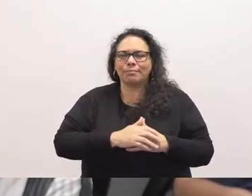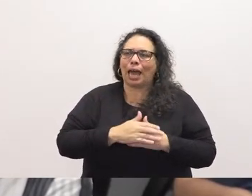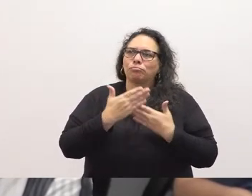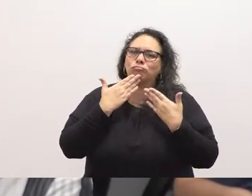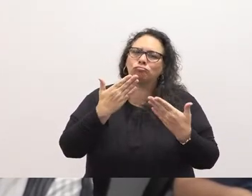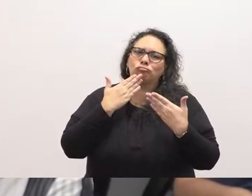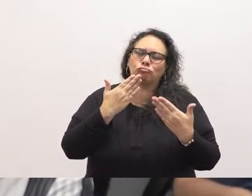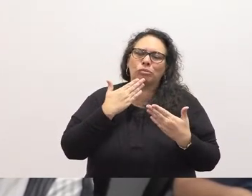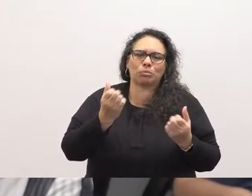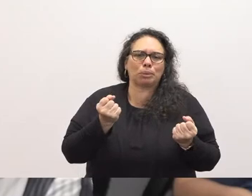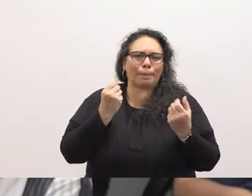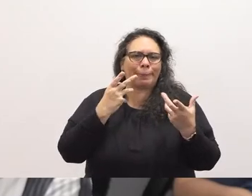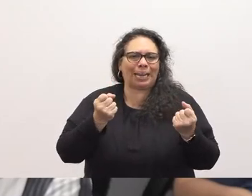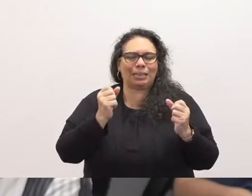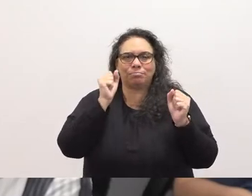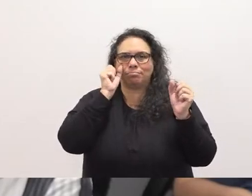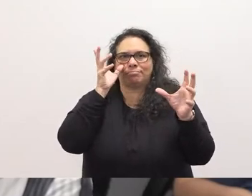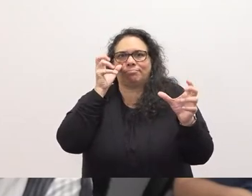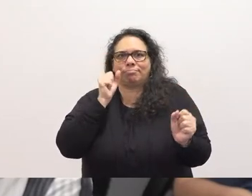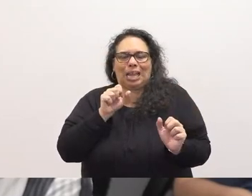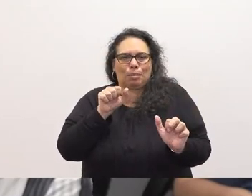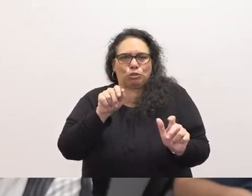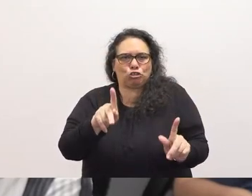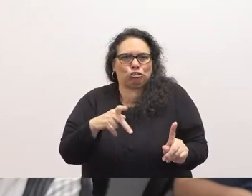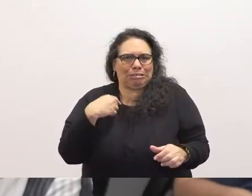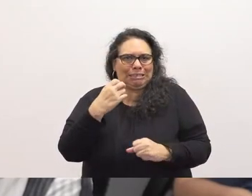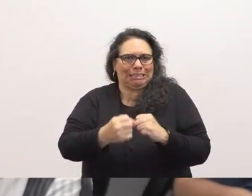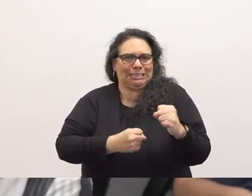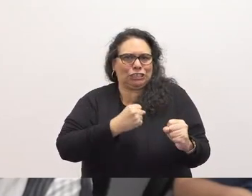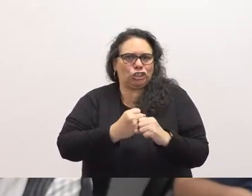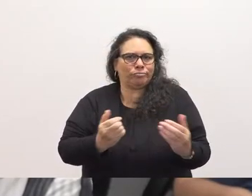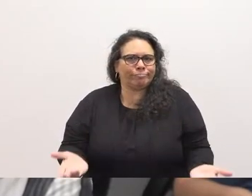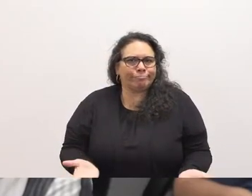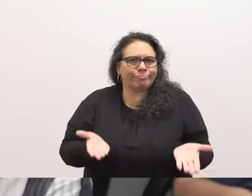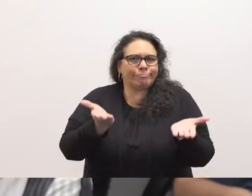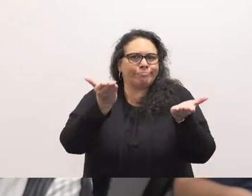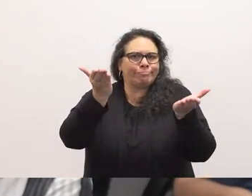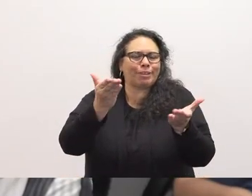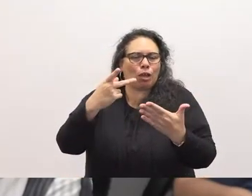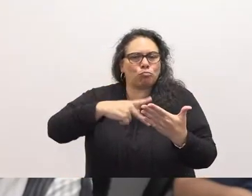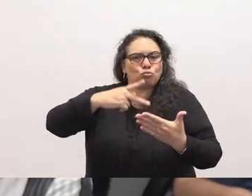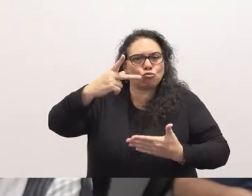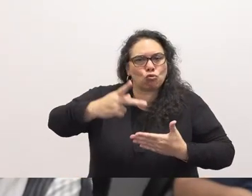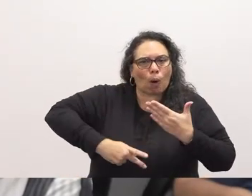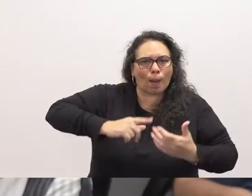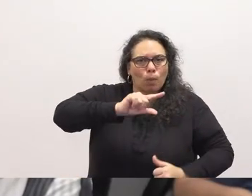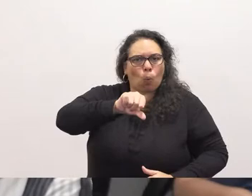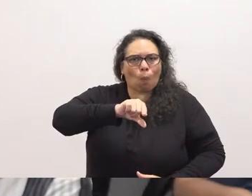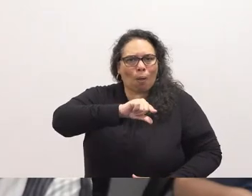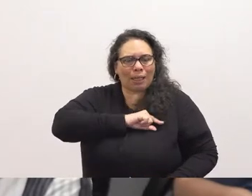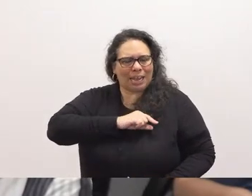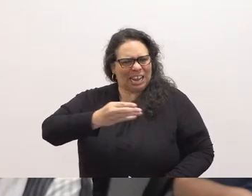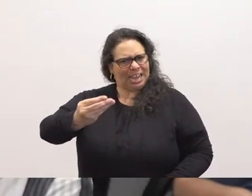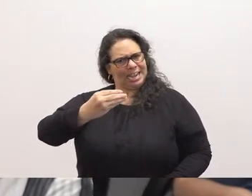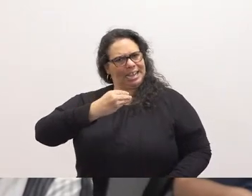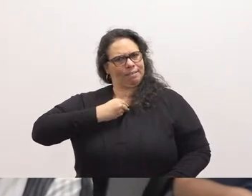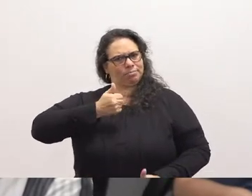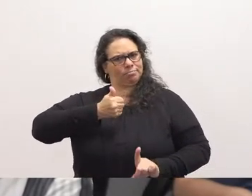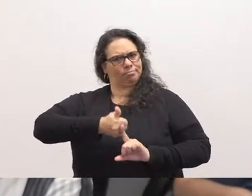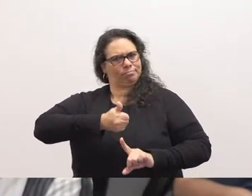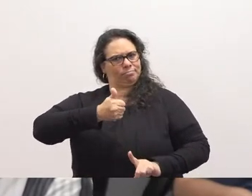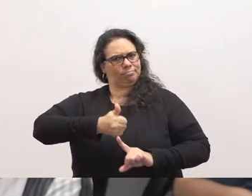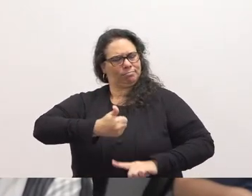for having had so many amazing opportunities over the years to elevate program quality, as well as being given the autonomy to think outside the